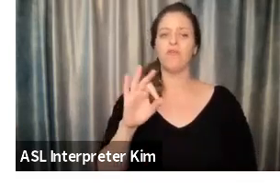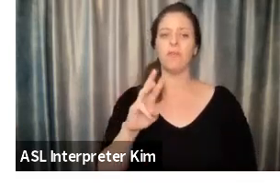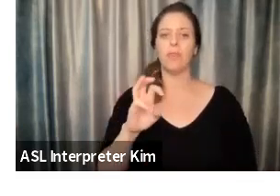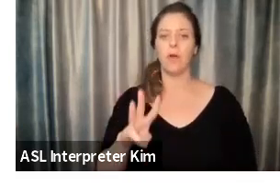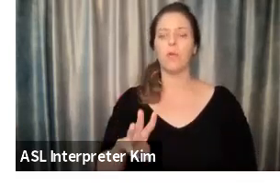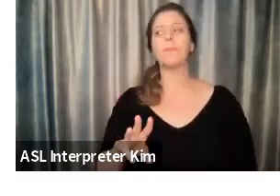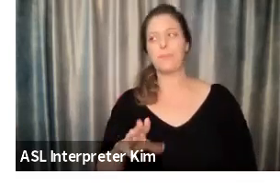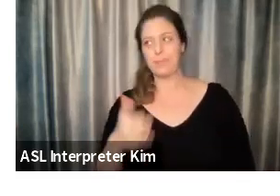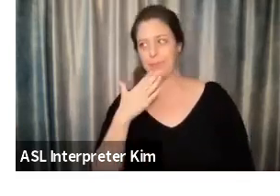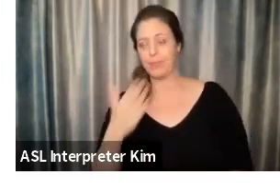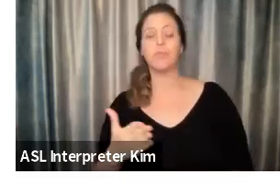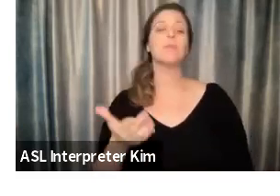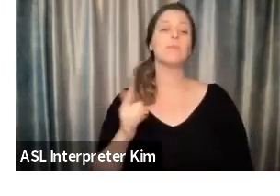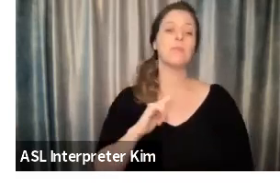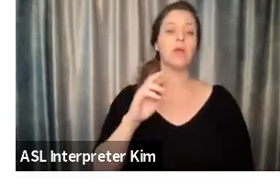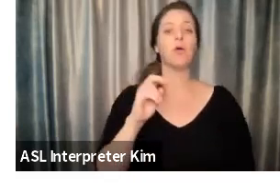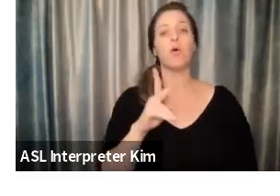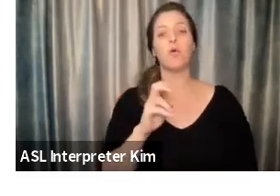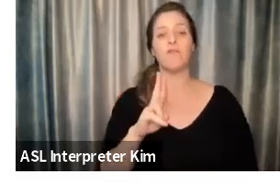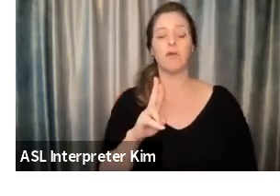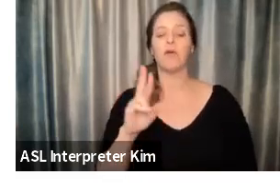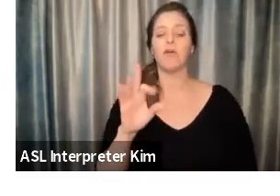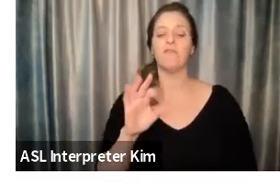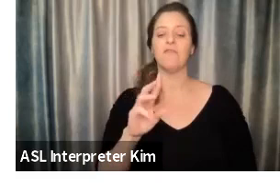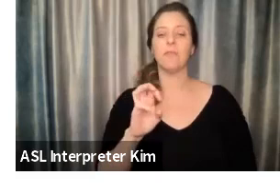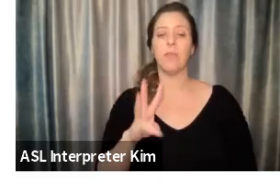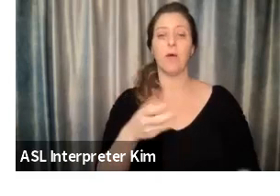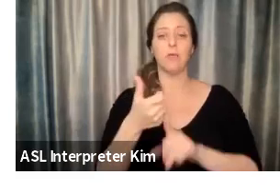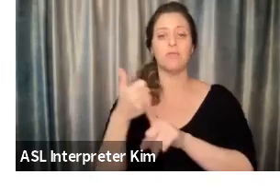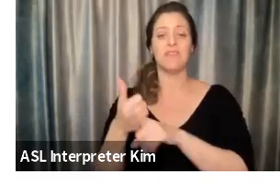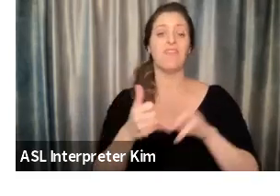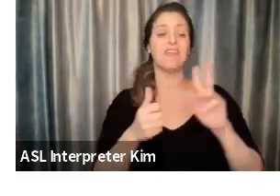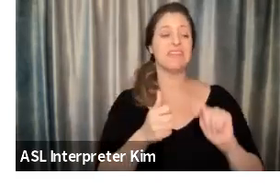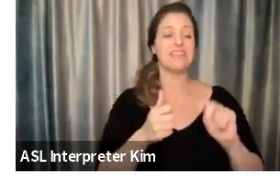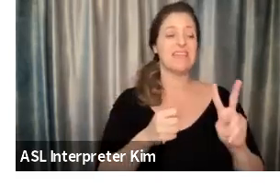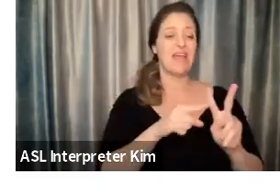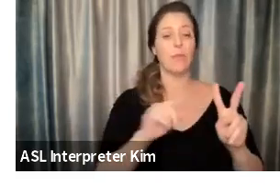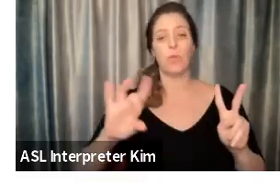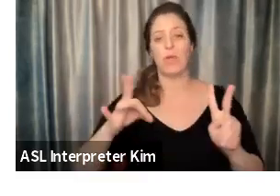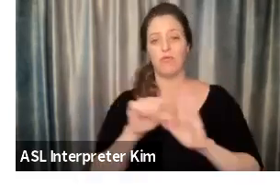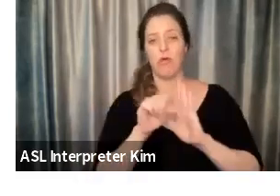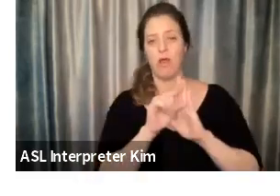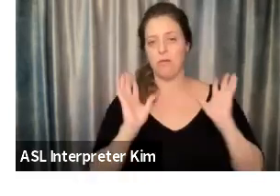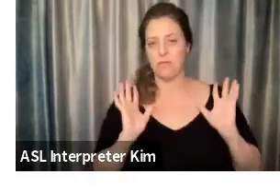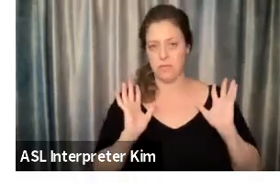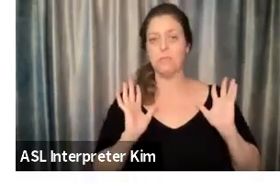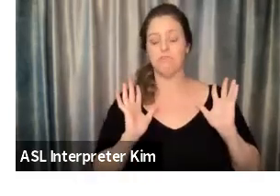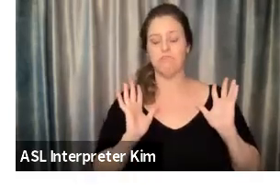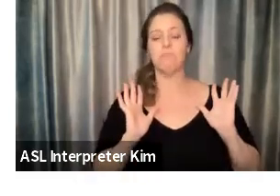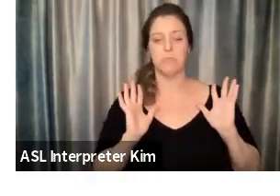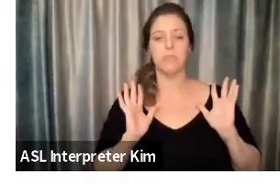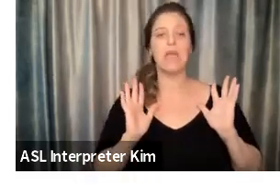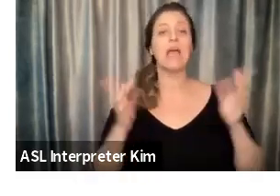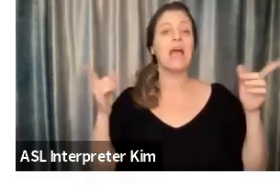So overflows are for students that are TK through 8th grade only. And it happens, the action will take place when the